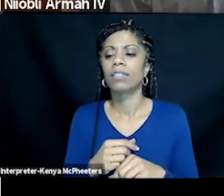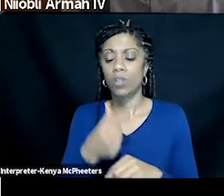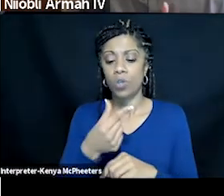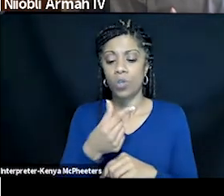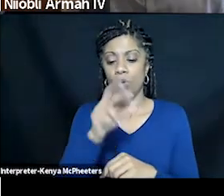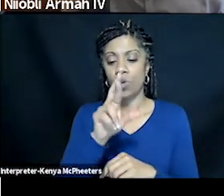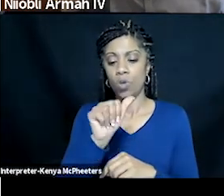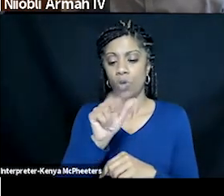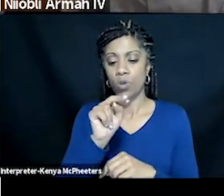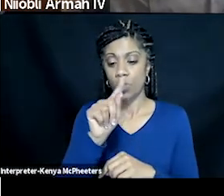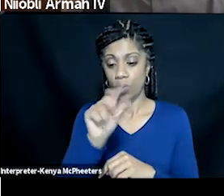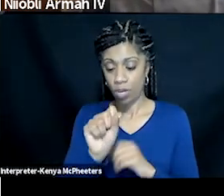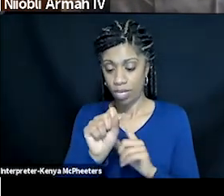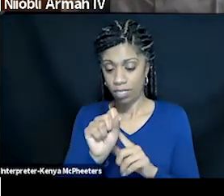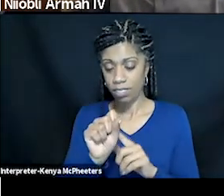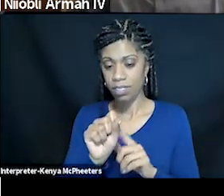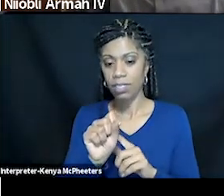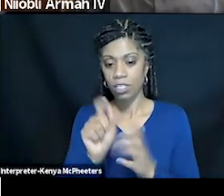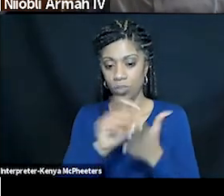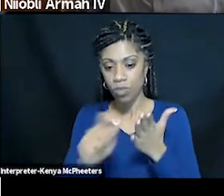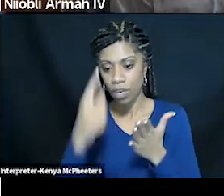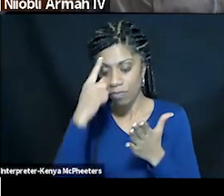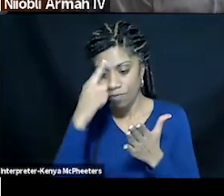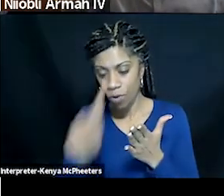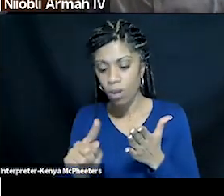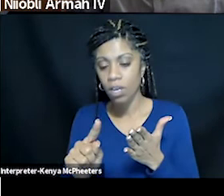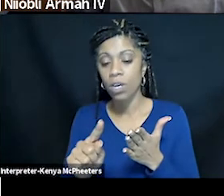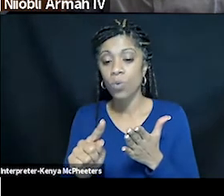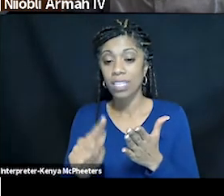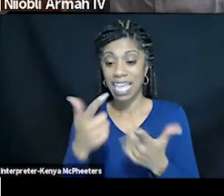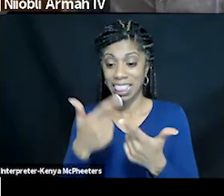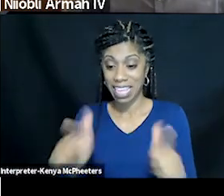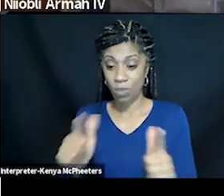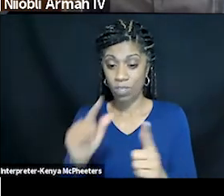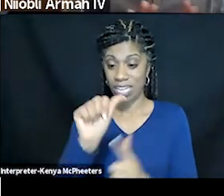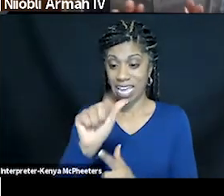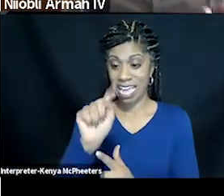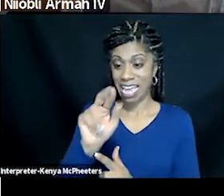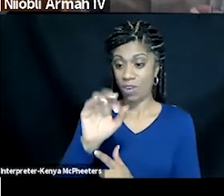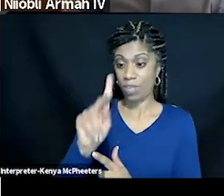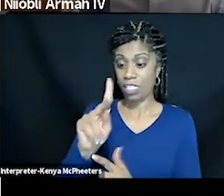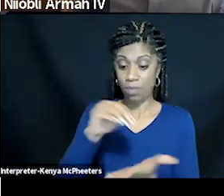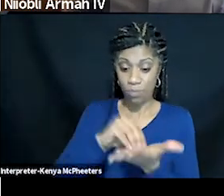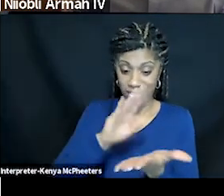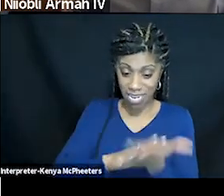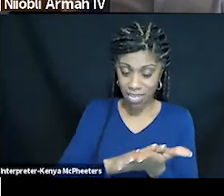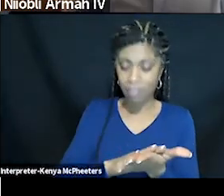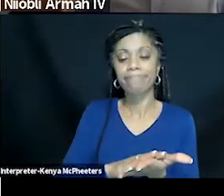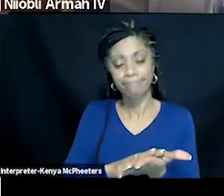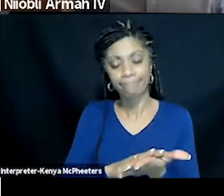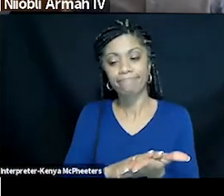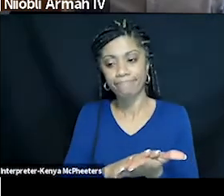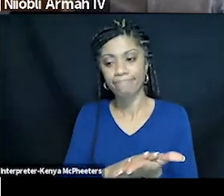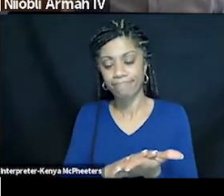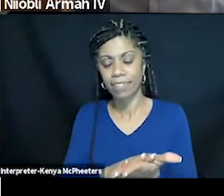them at risk, like that's in the language, it's low income community. And so I think the challenge that we have is, you know, we definitely should change